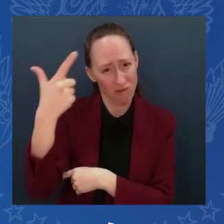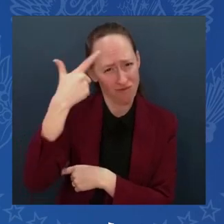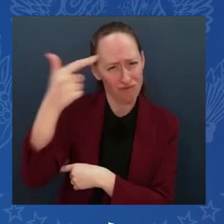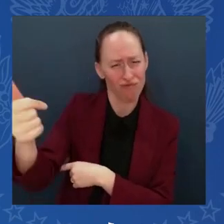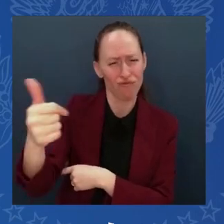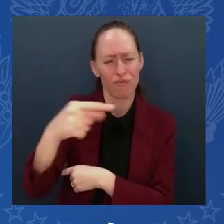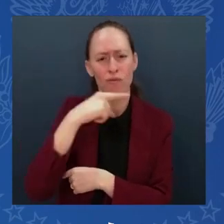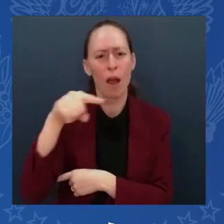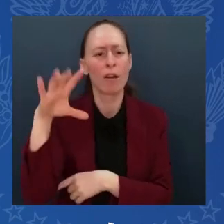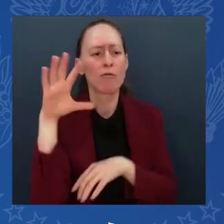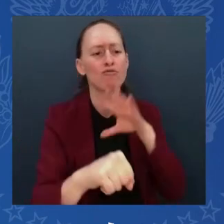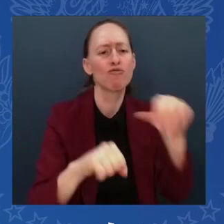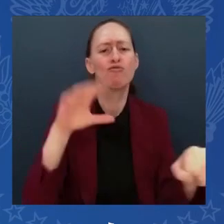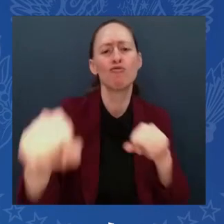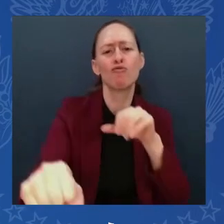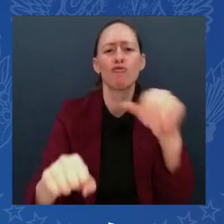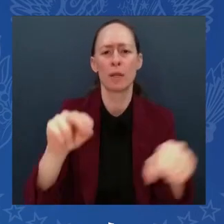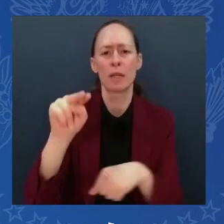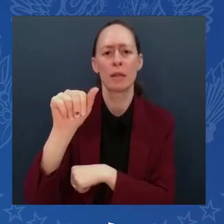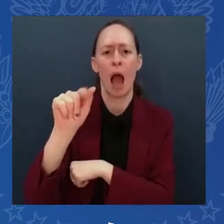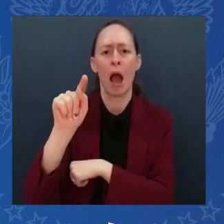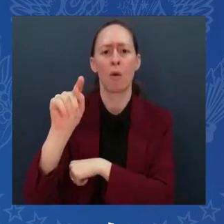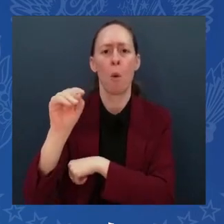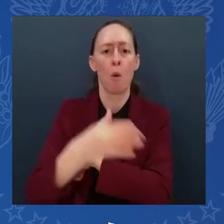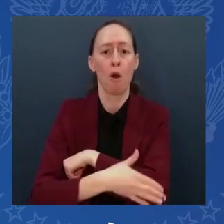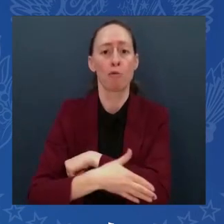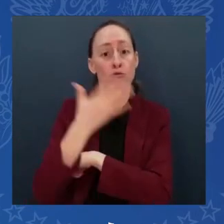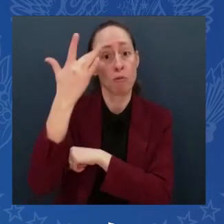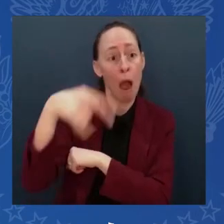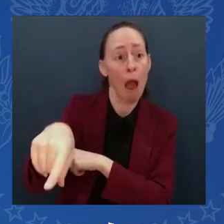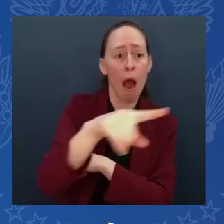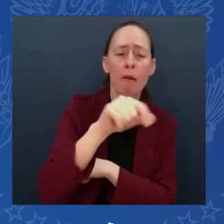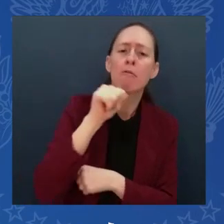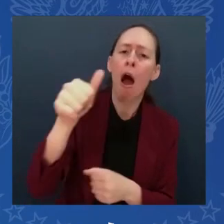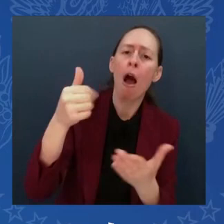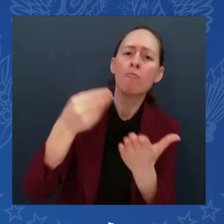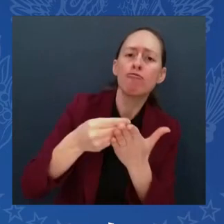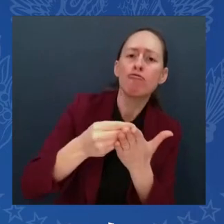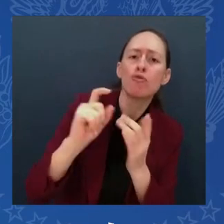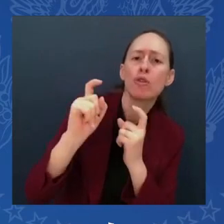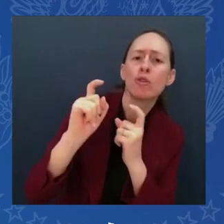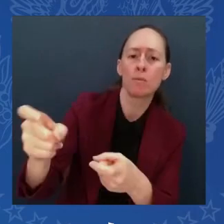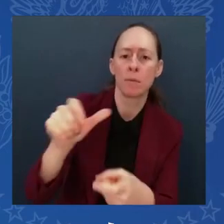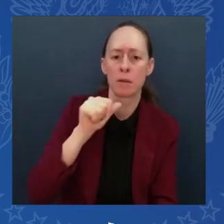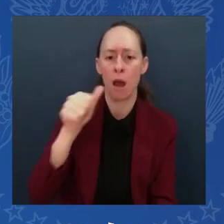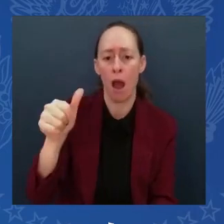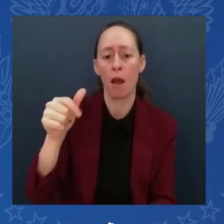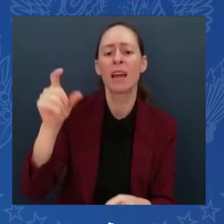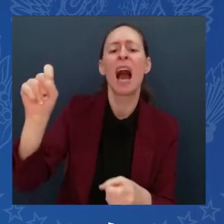not pay their dues, he'd encourage Russia to, quote, do whatever the hell they want.